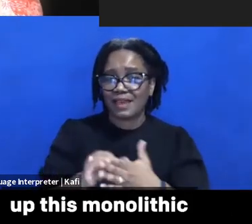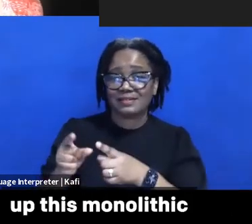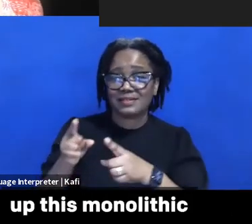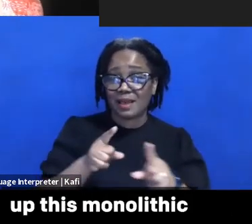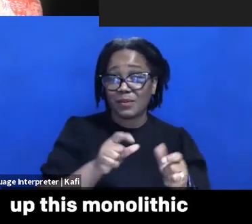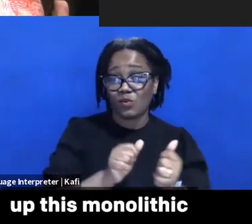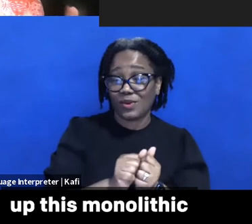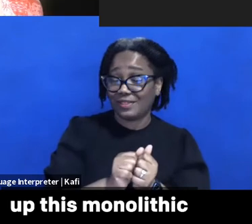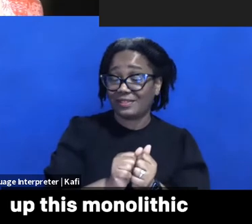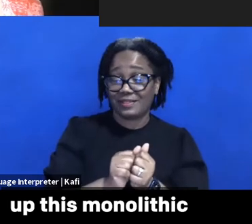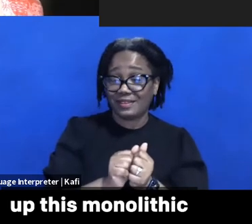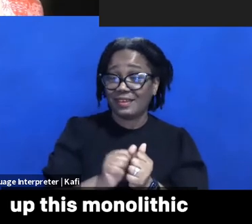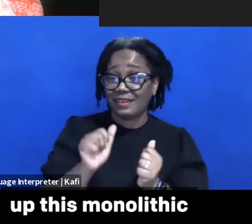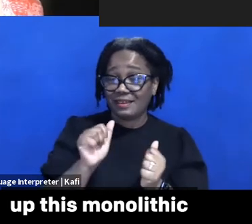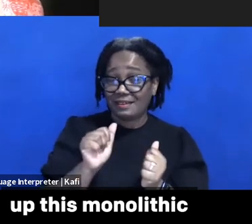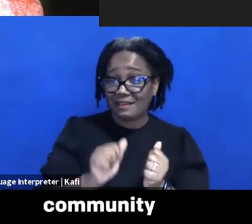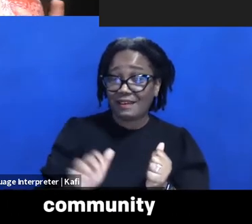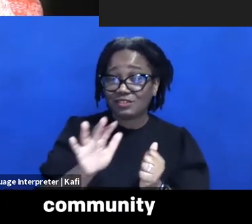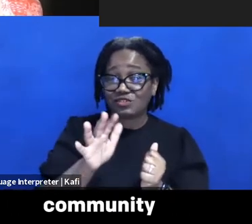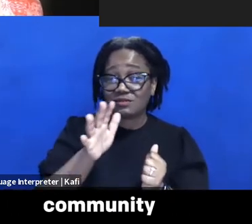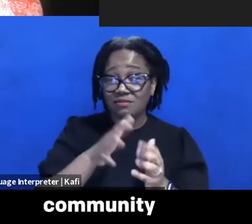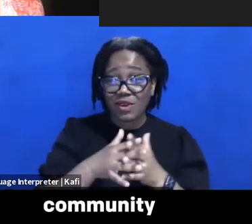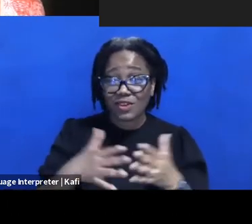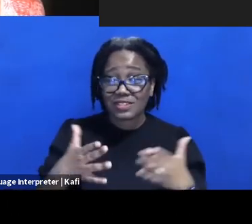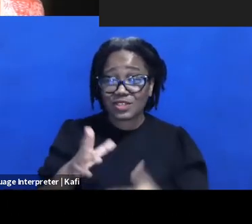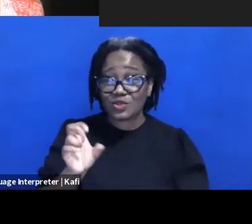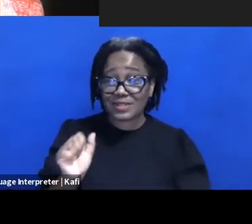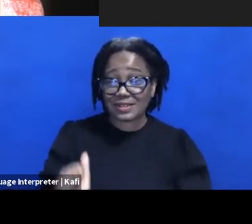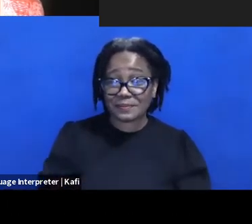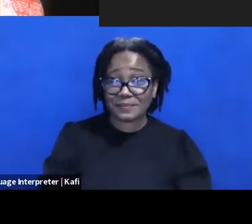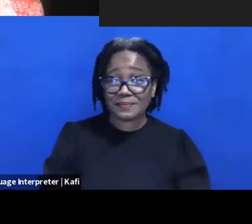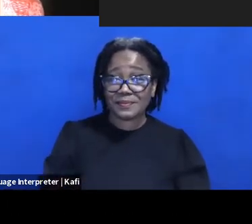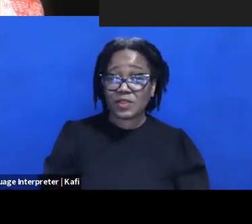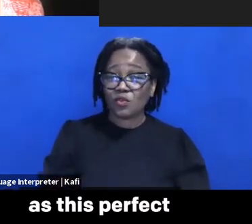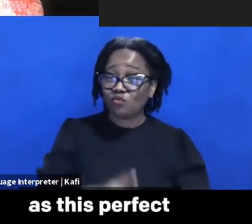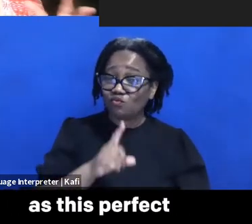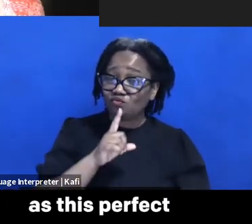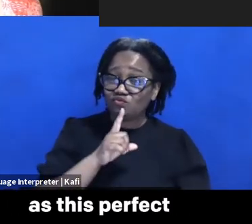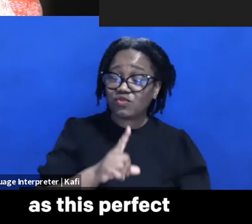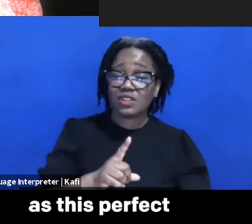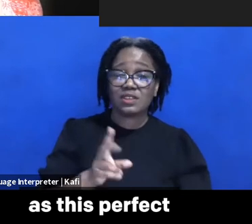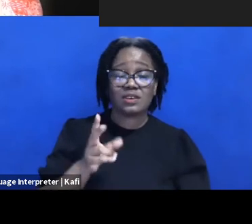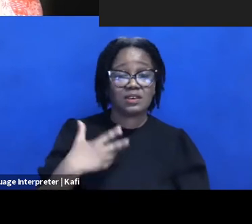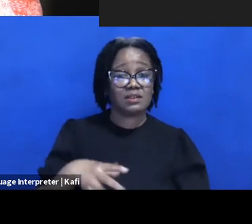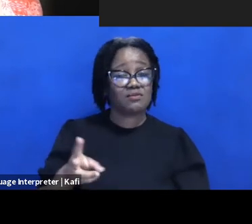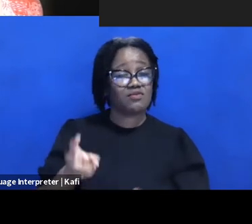props up this monolithic community as this